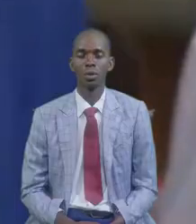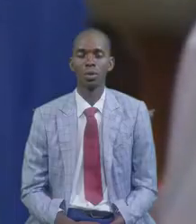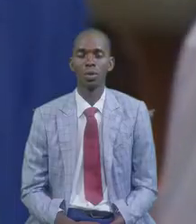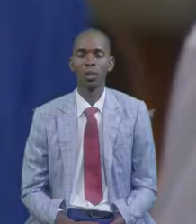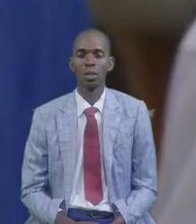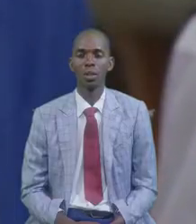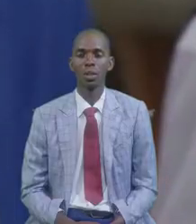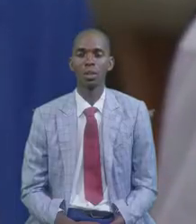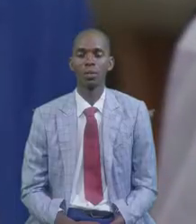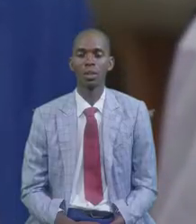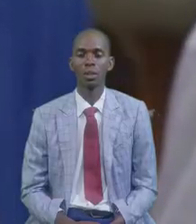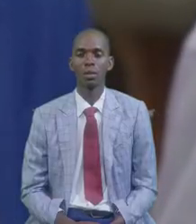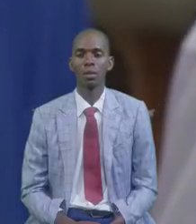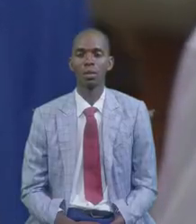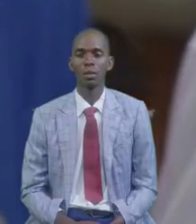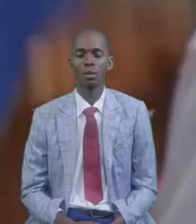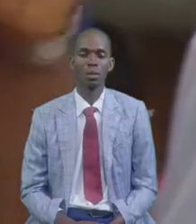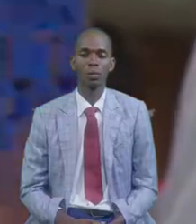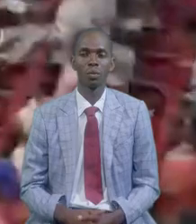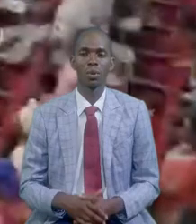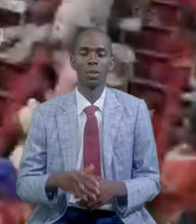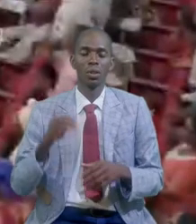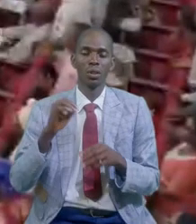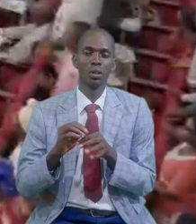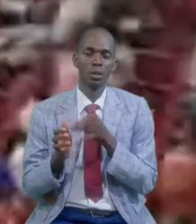In Jesus' name we pray.